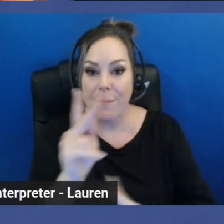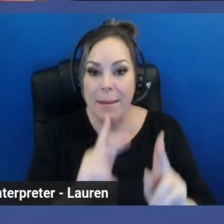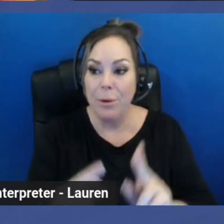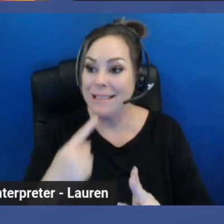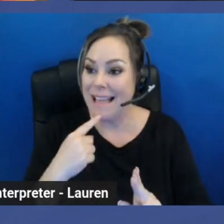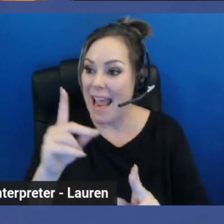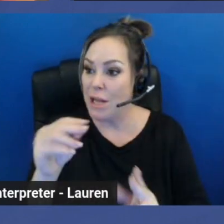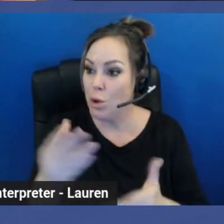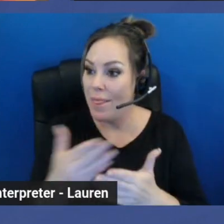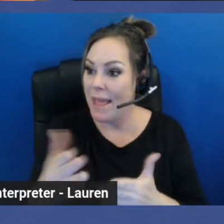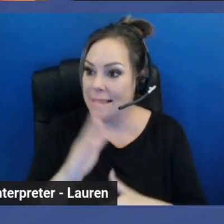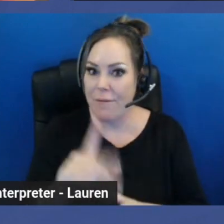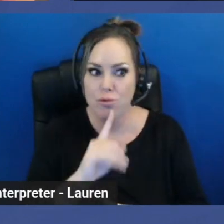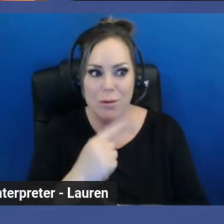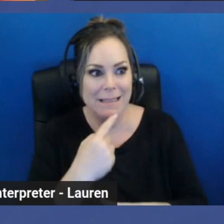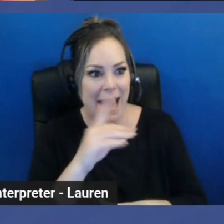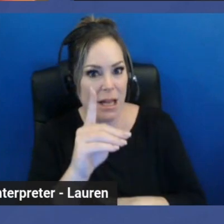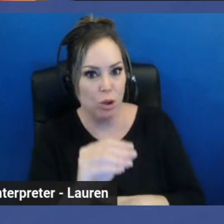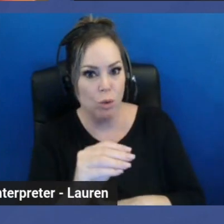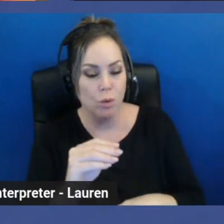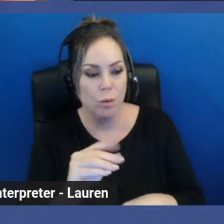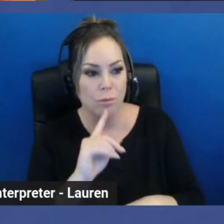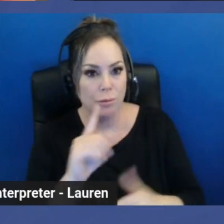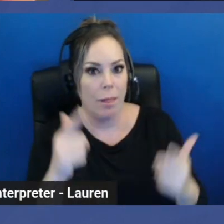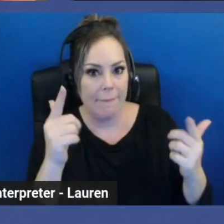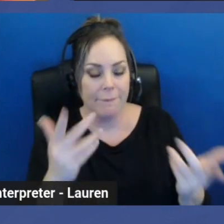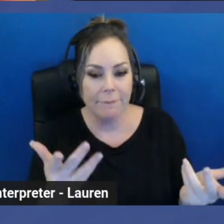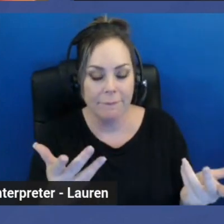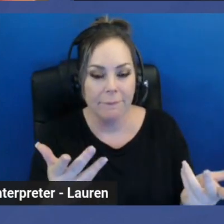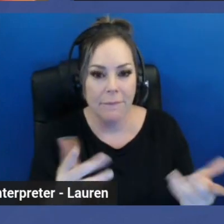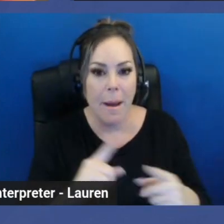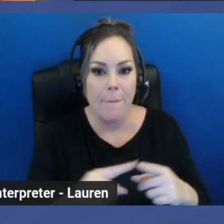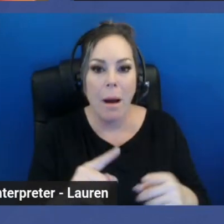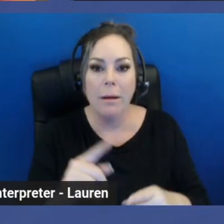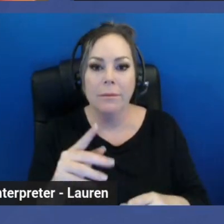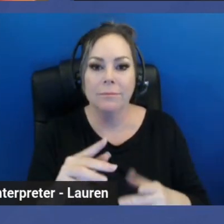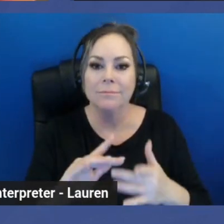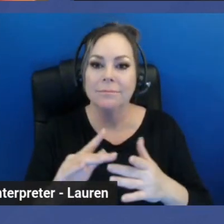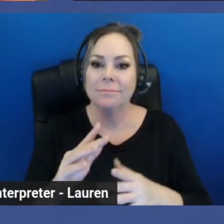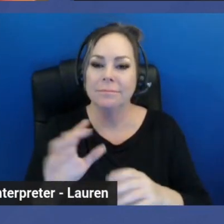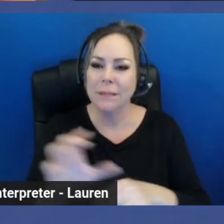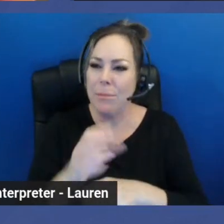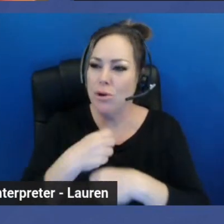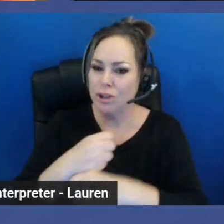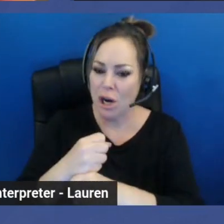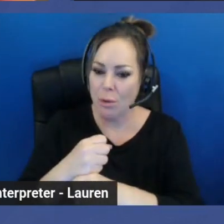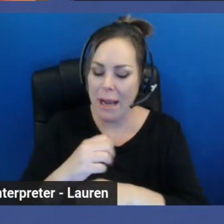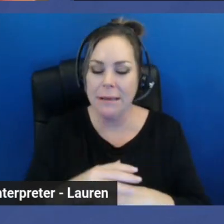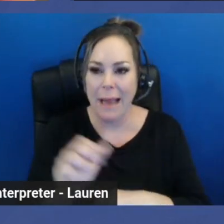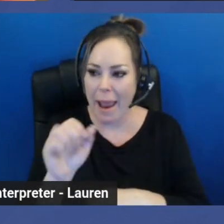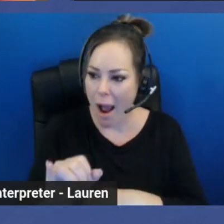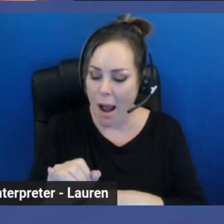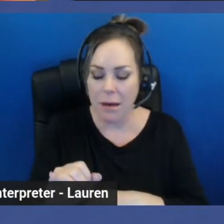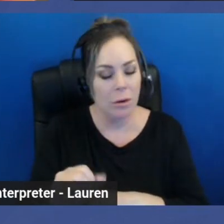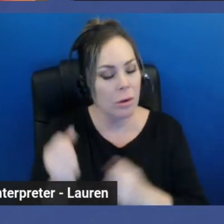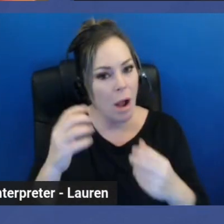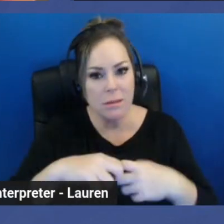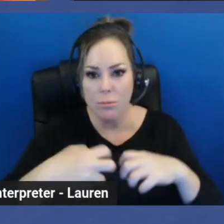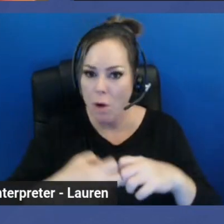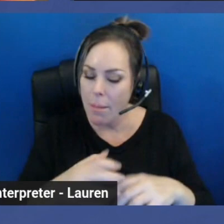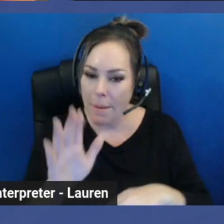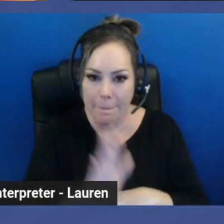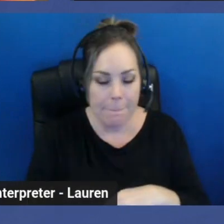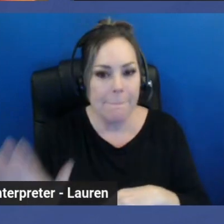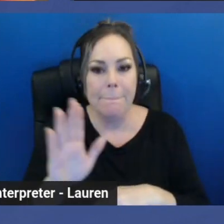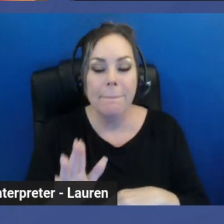doing things they would never say or never do can be very problematic. And at the same time,